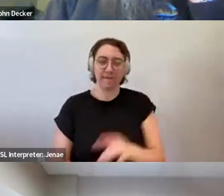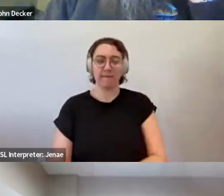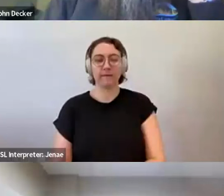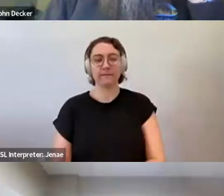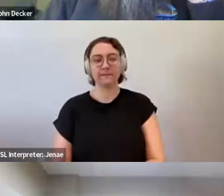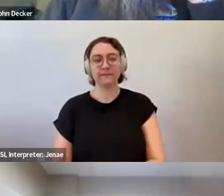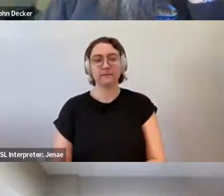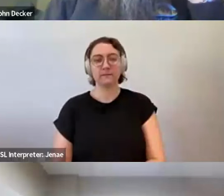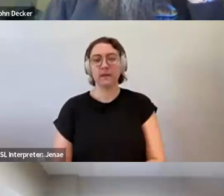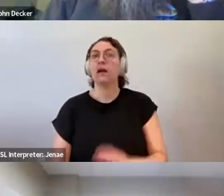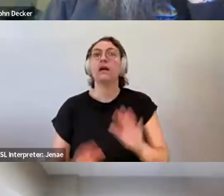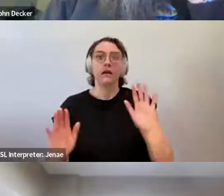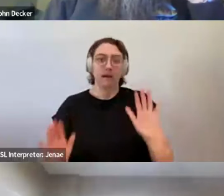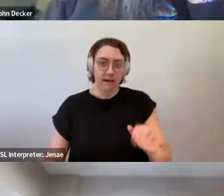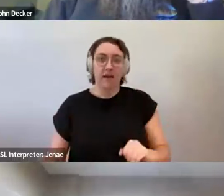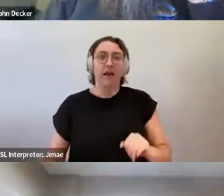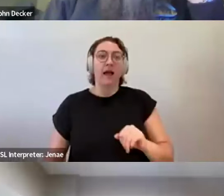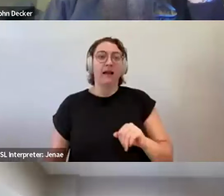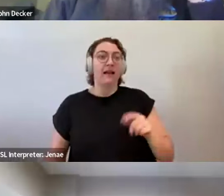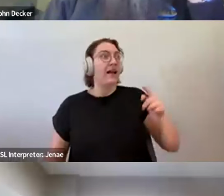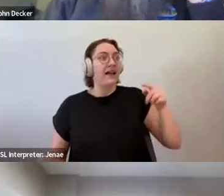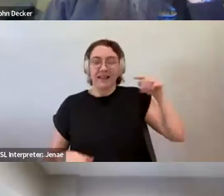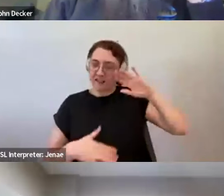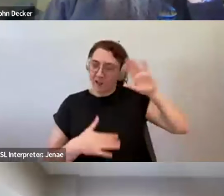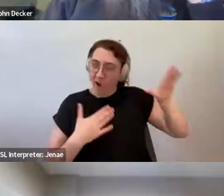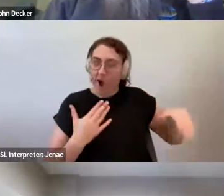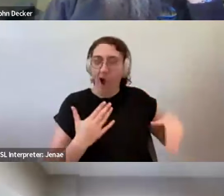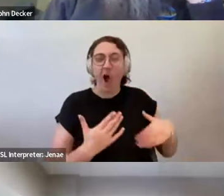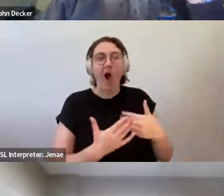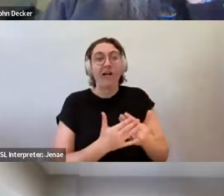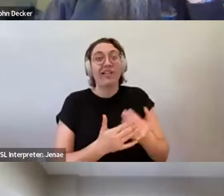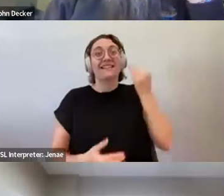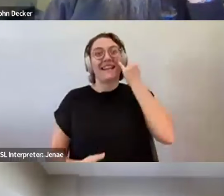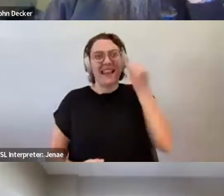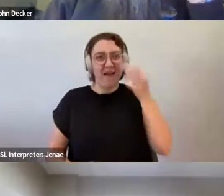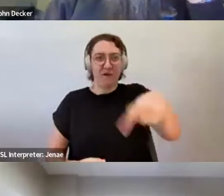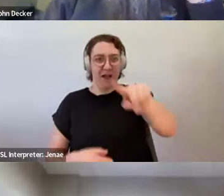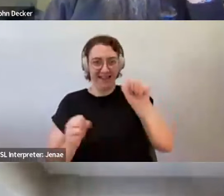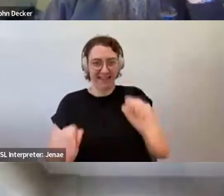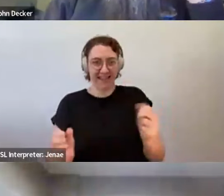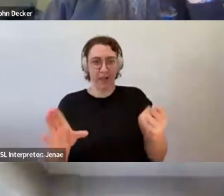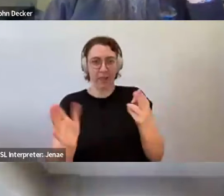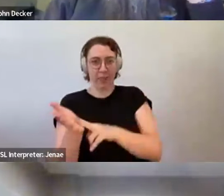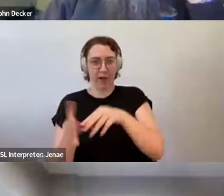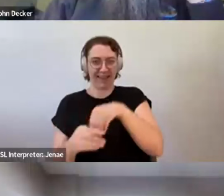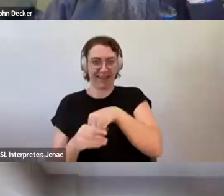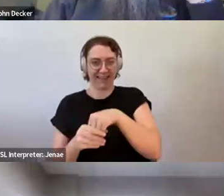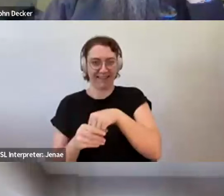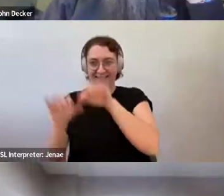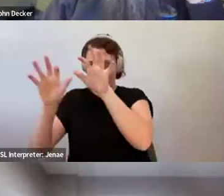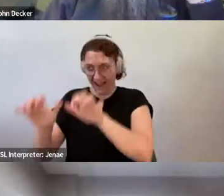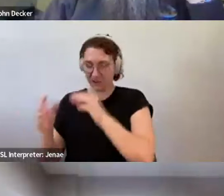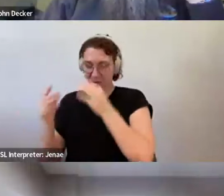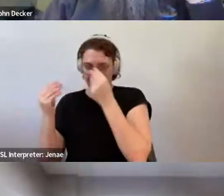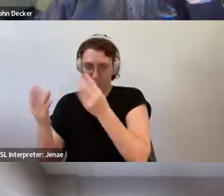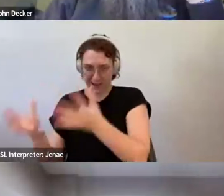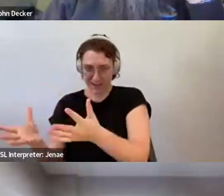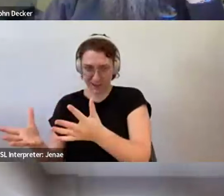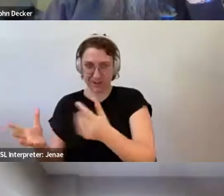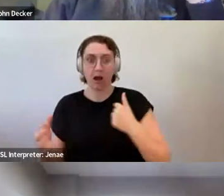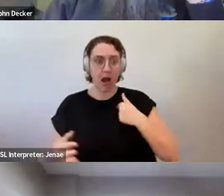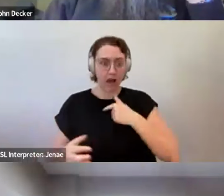All of this is predicated on you all being able to log into the service provider directory and be able to enter in your information, and for us to be able to determine